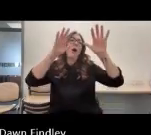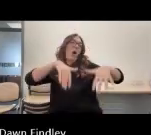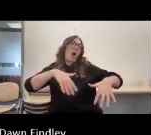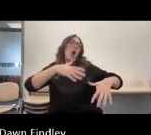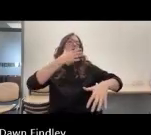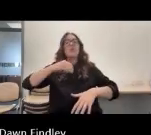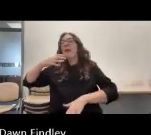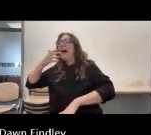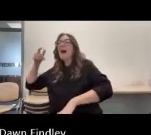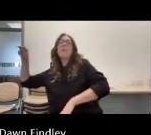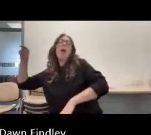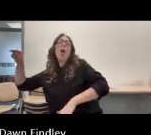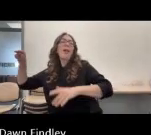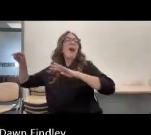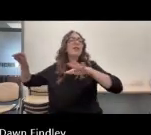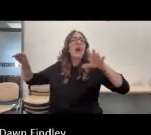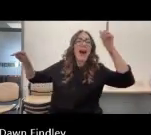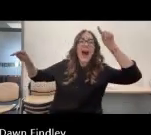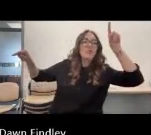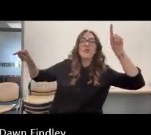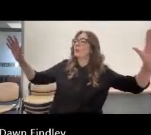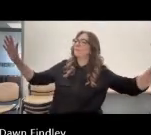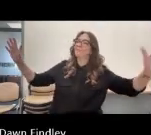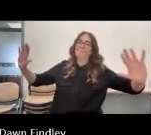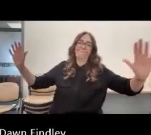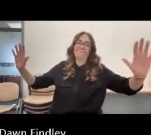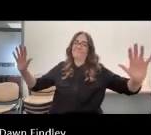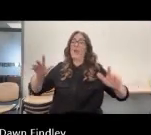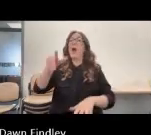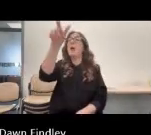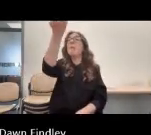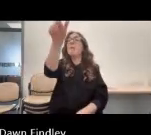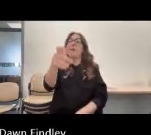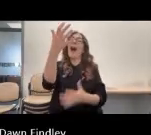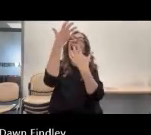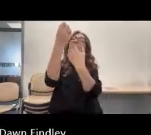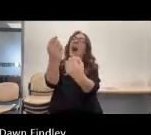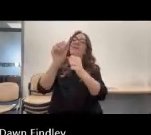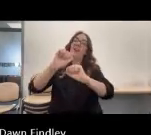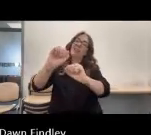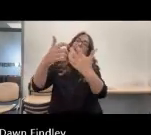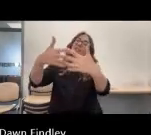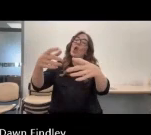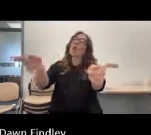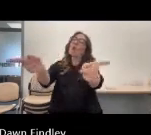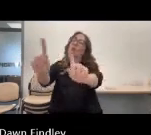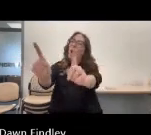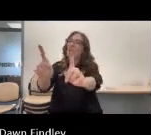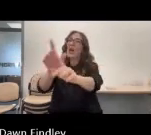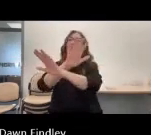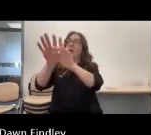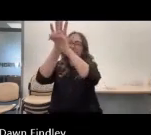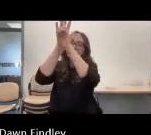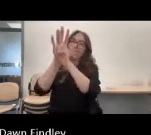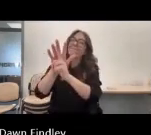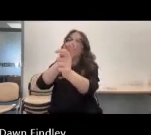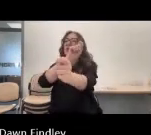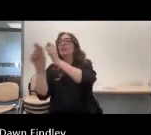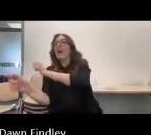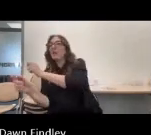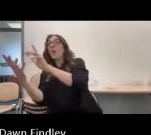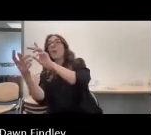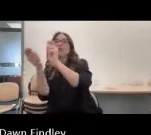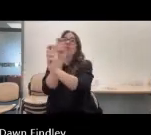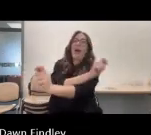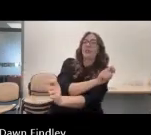Apple. I believe in meeting people where they're at, and to change the ecosystem from one type of